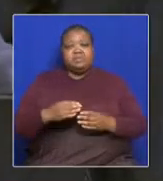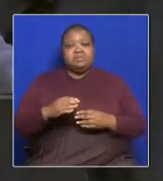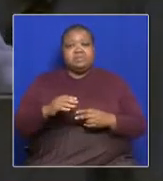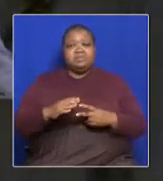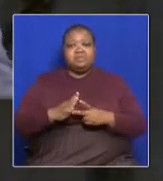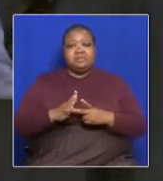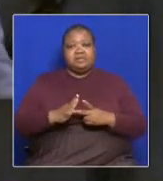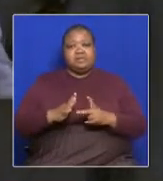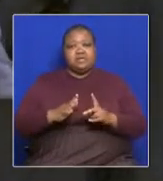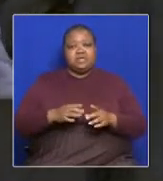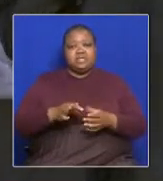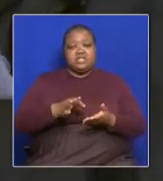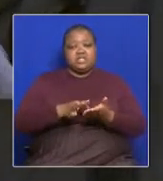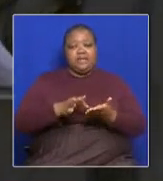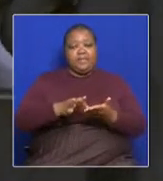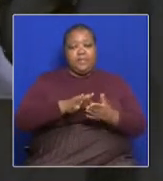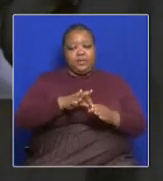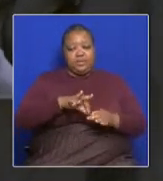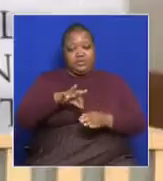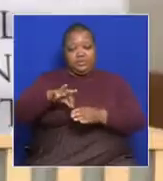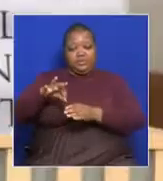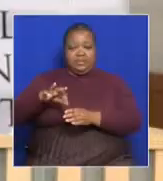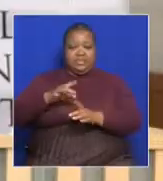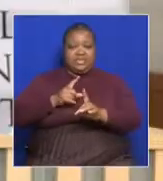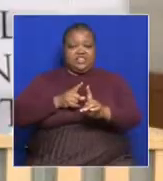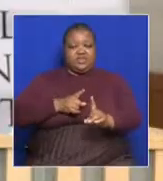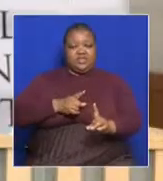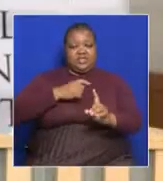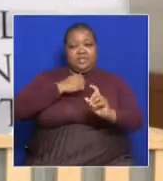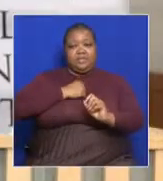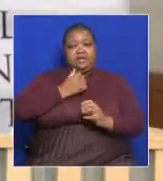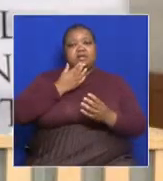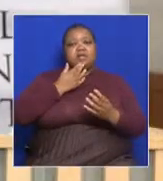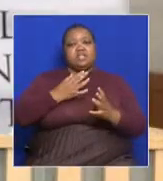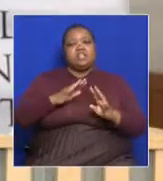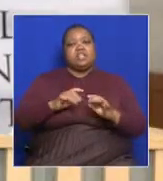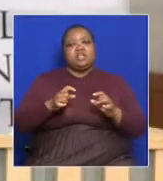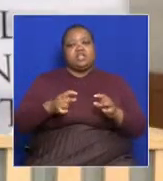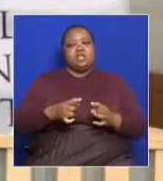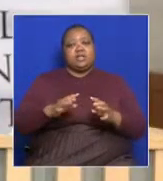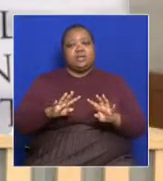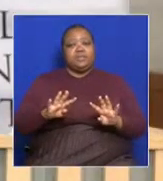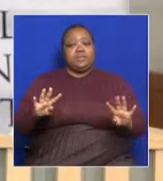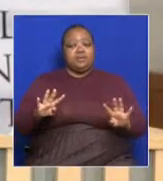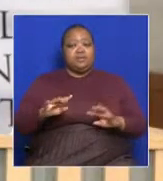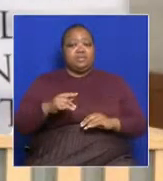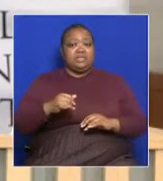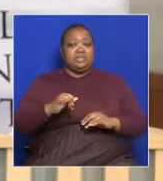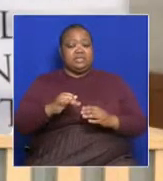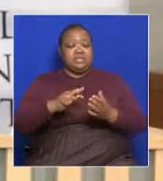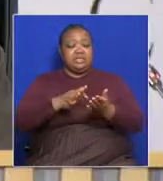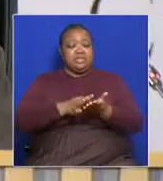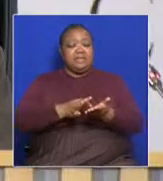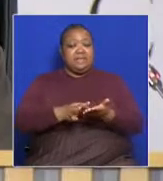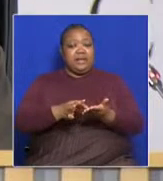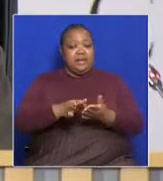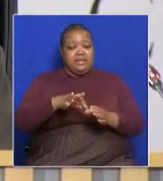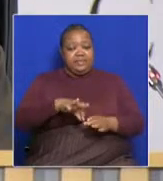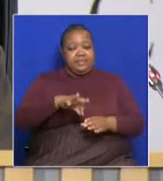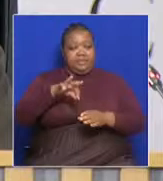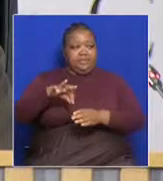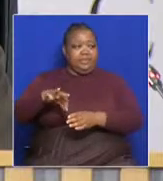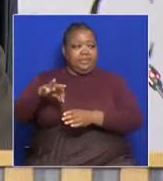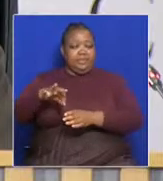yes. Thank you, Commissioners. Sorry, can I just, if we're still talking about sampling, can I just ask this question?